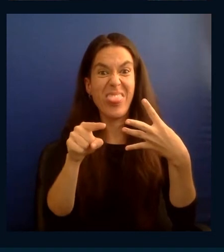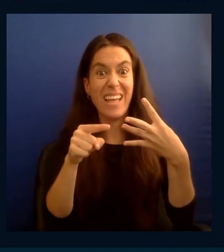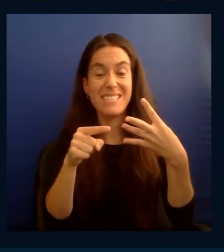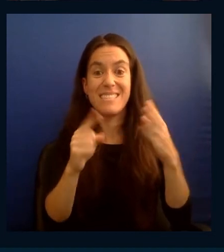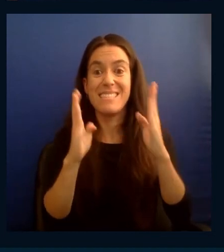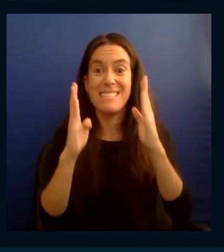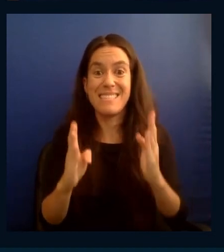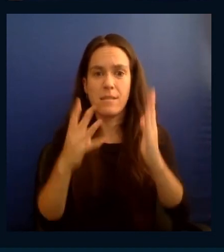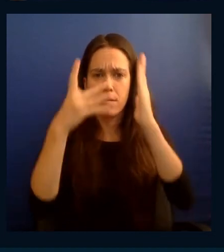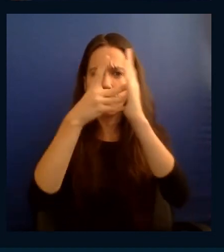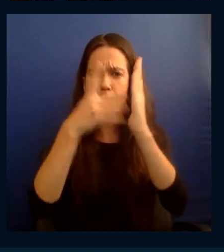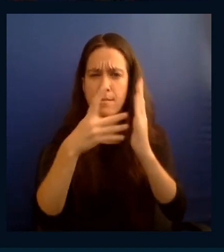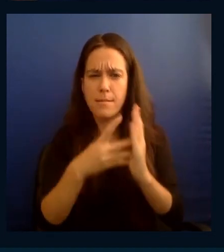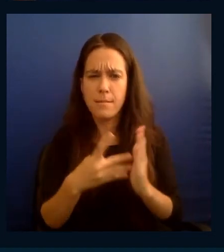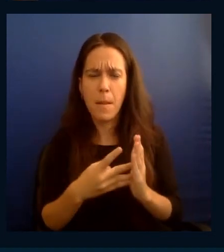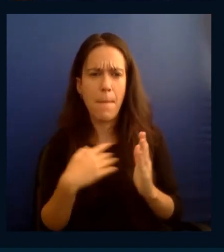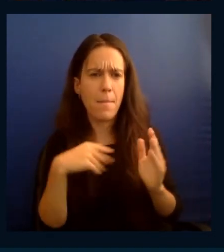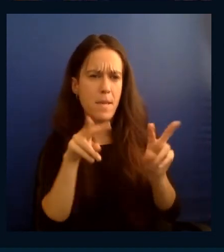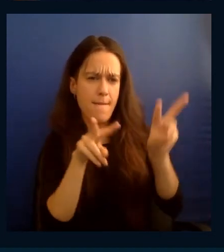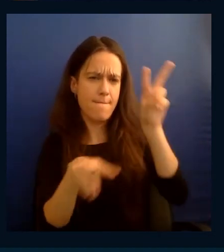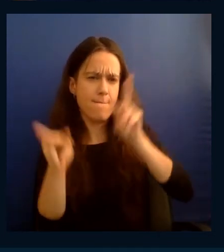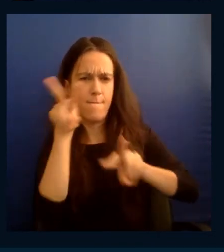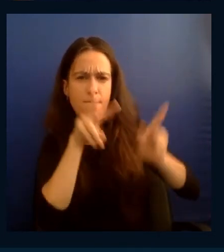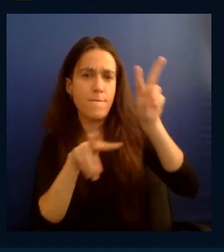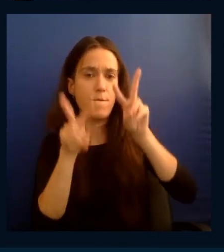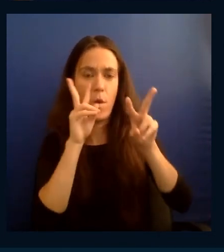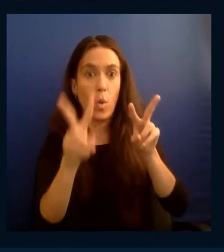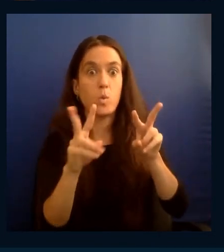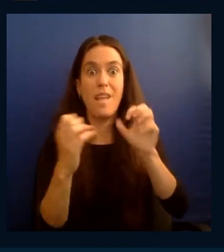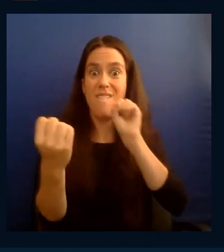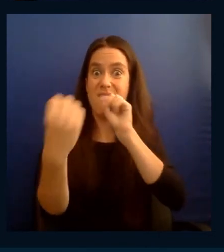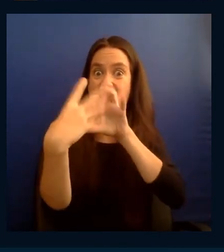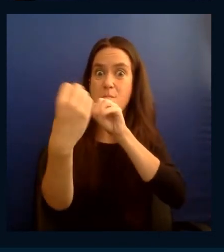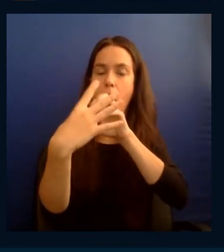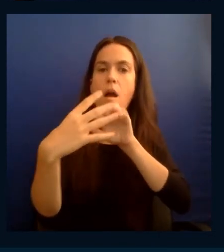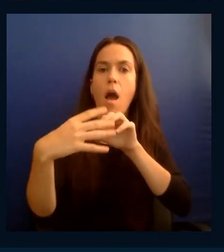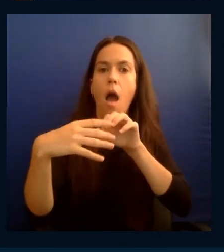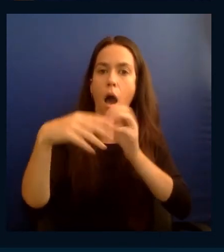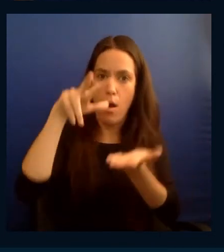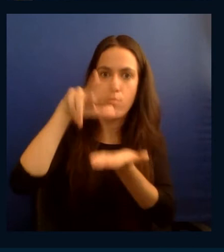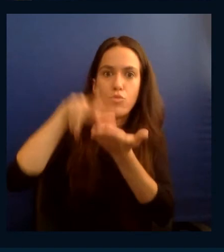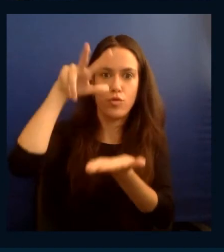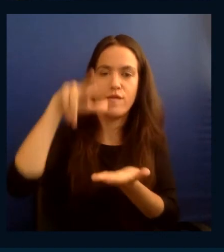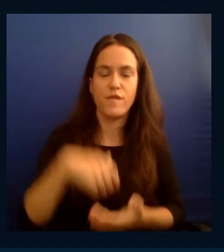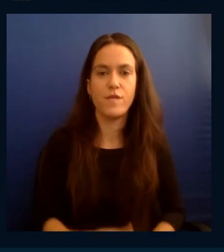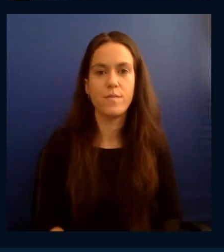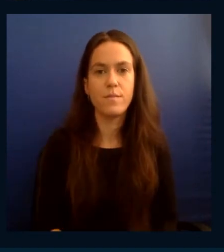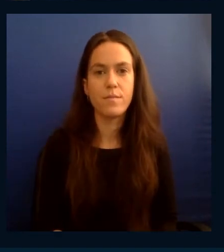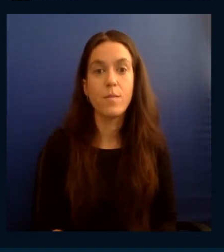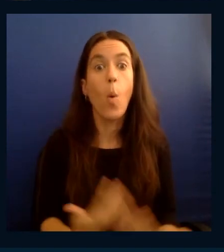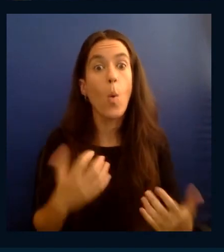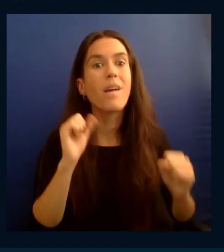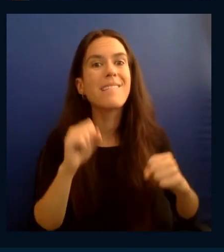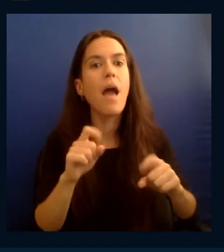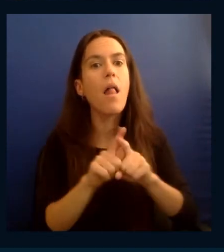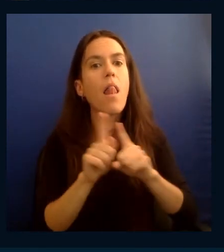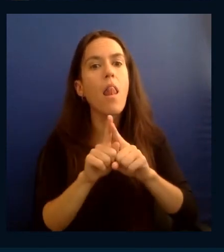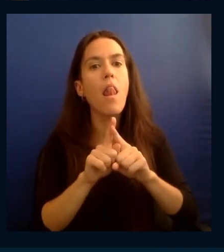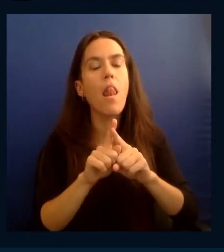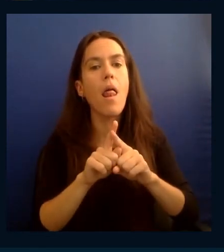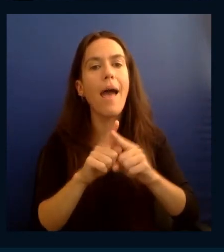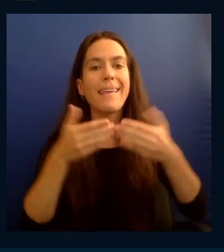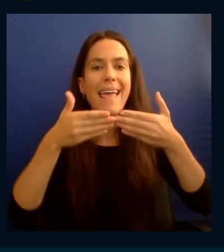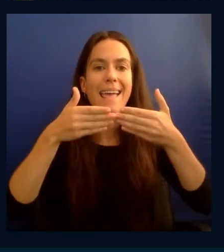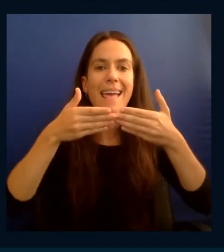maybe give it a manual view and have that approval feedback mechanism. The other thing we can do is we can add gates to it. So maybe we add a